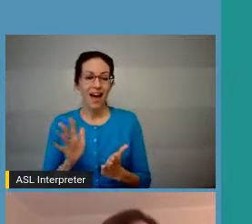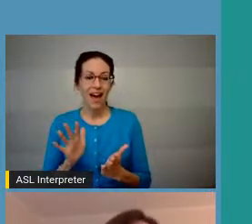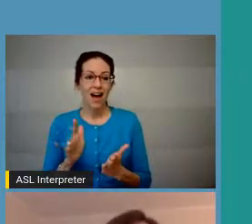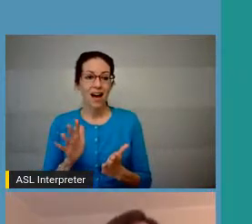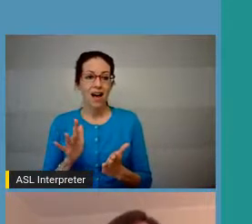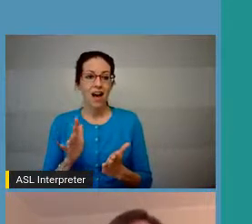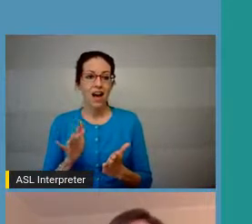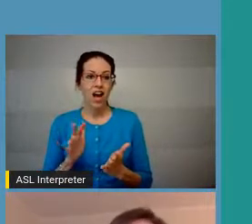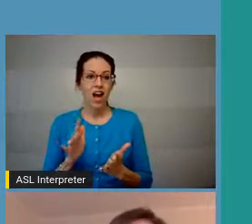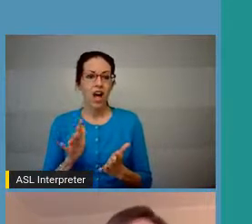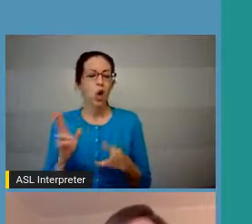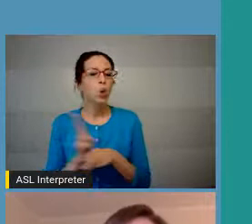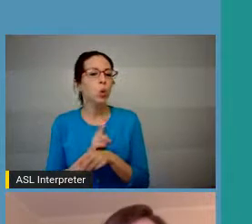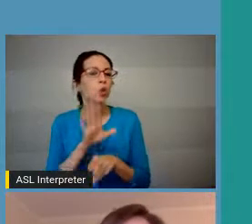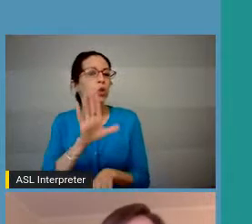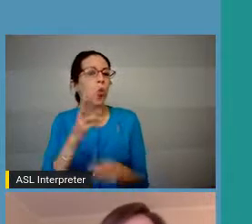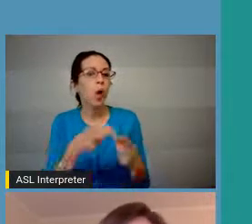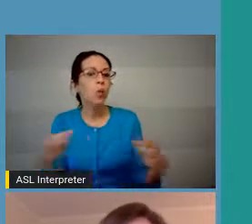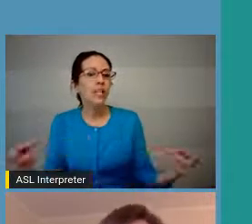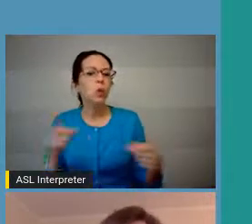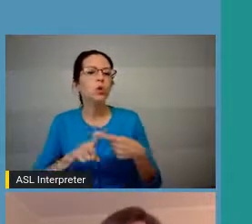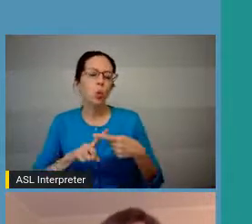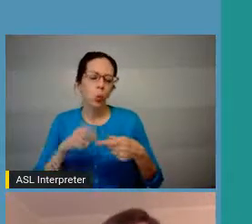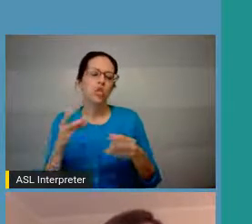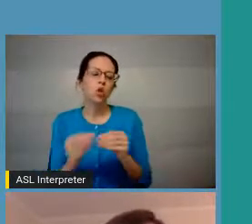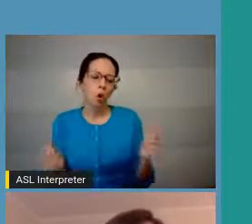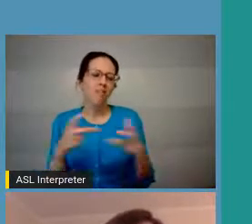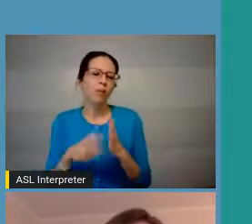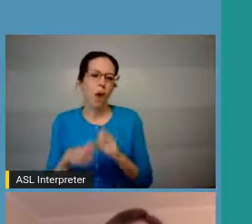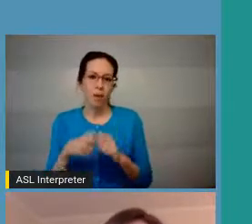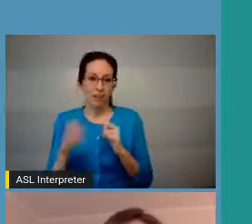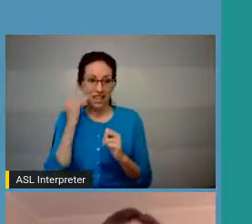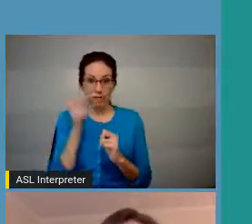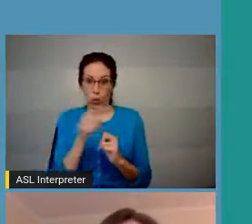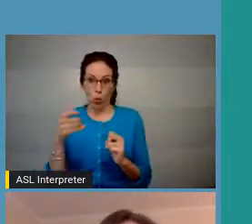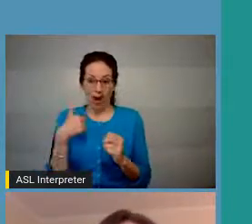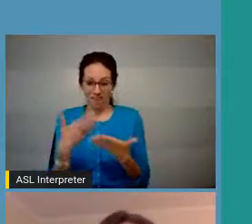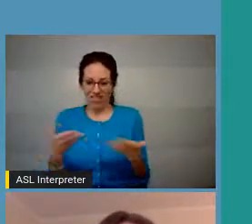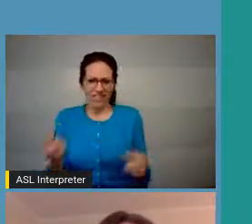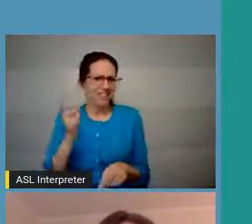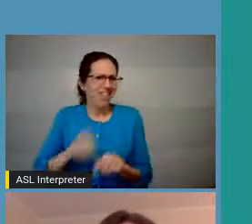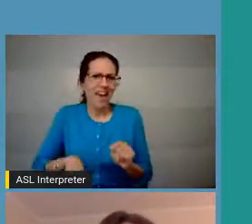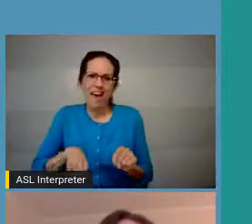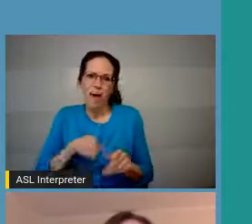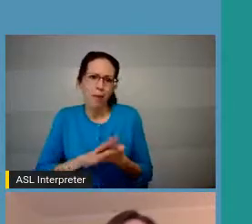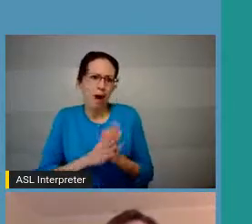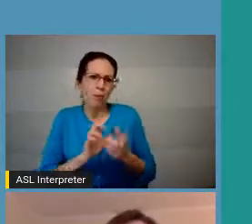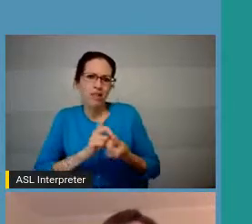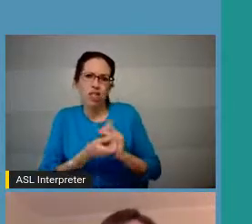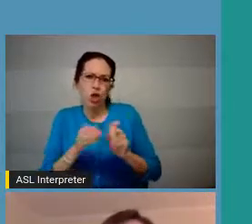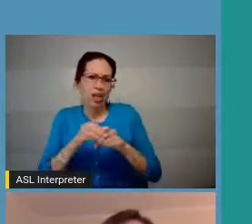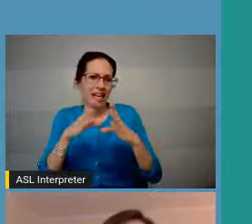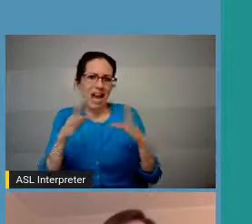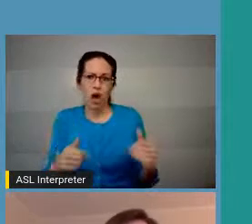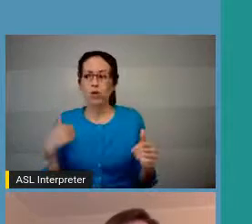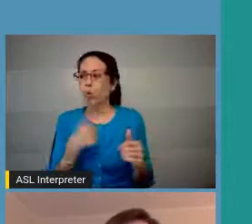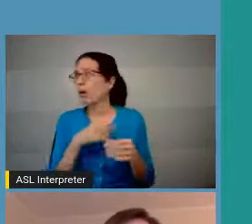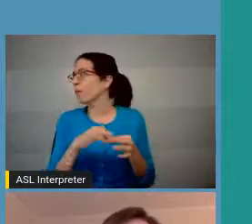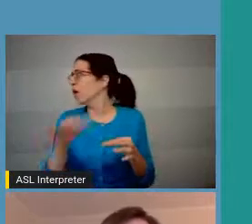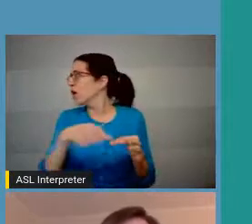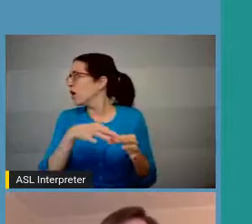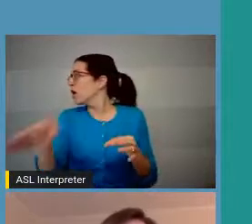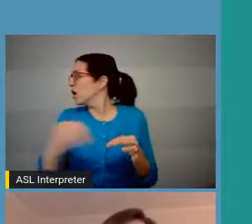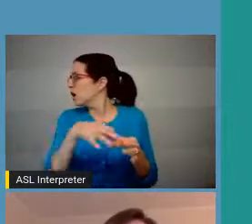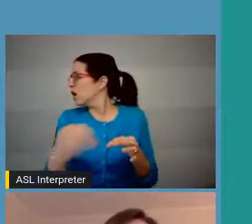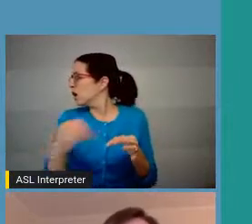marshal your resources to solve a problem. If you have things you cannot digitize in-house, and these things keep getting put off because it involves using a vendor, and you